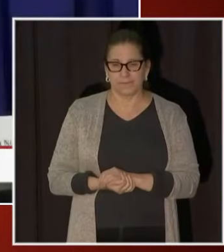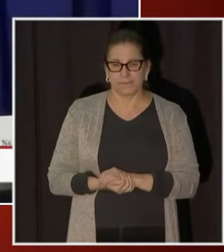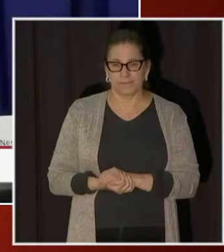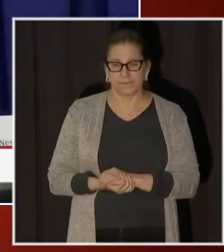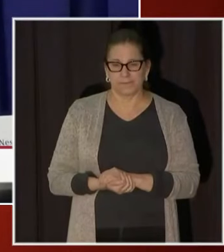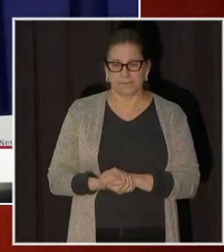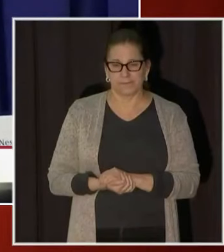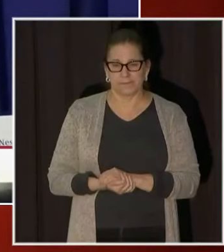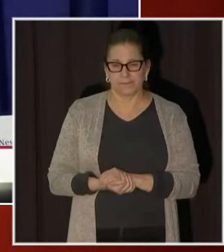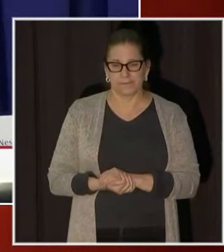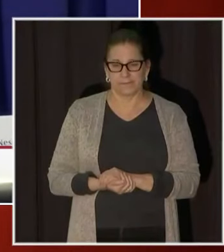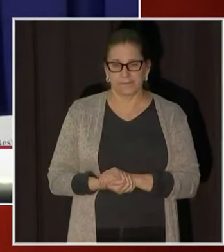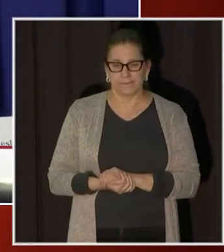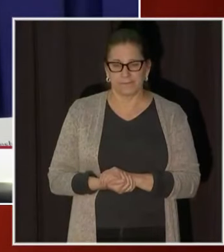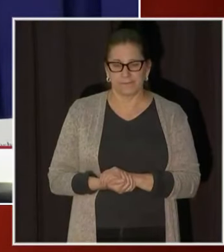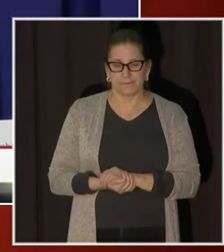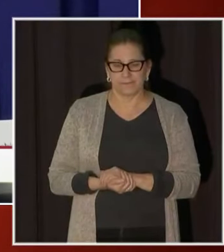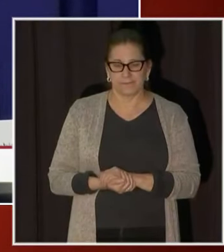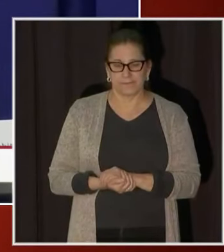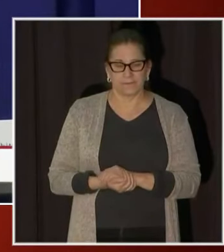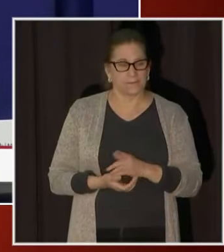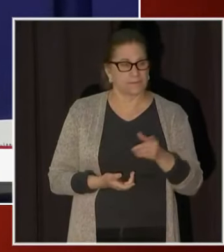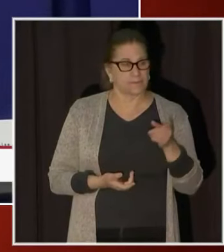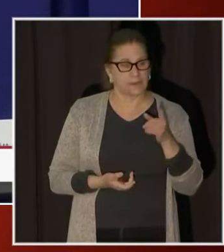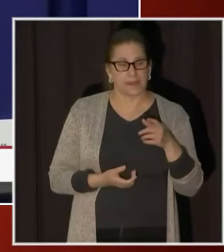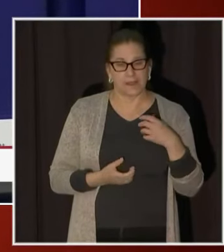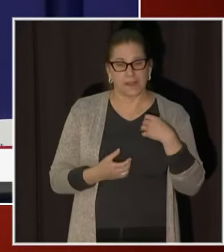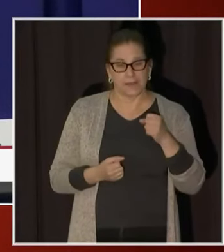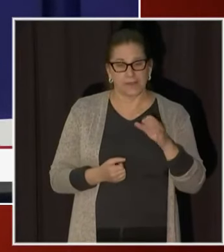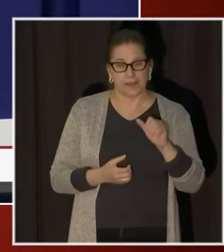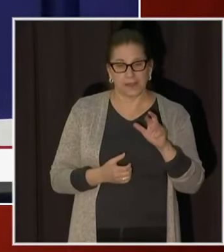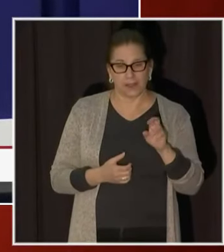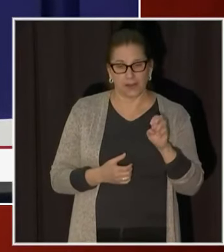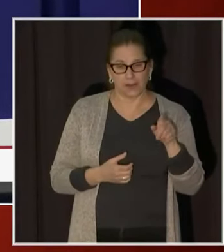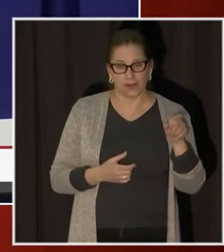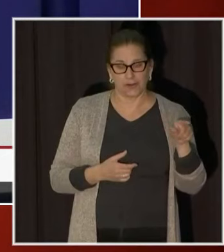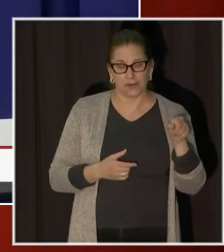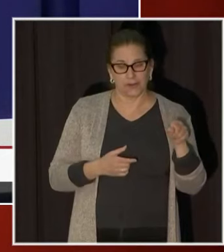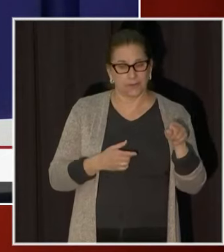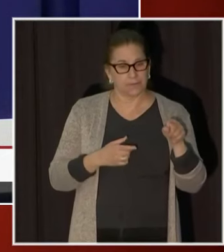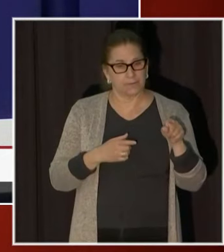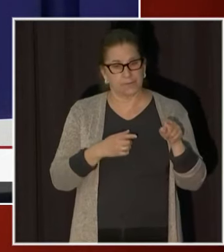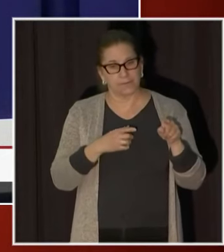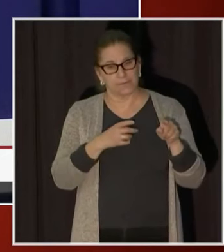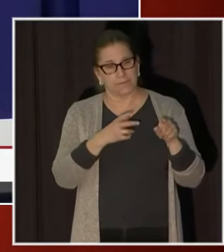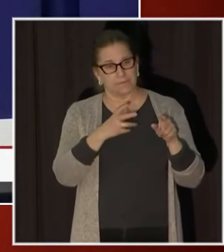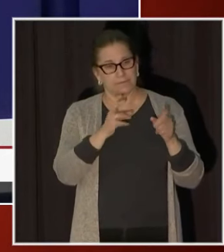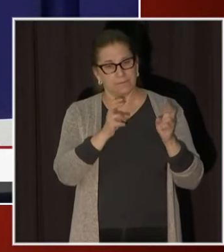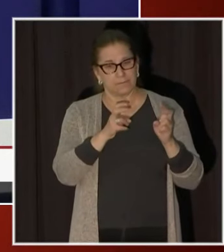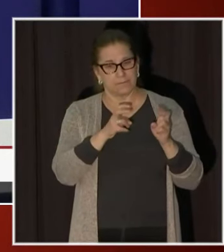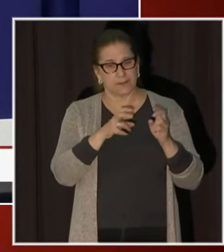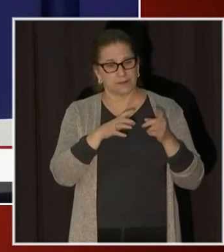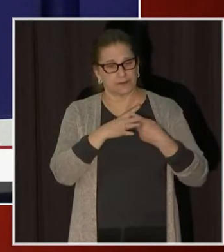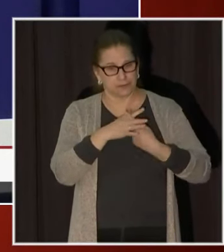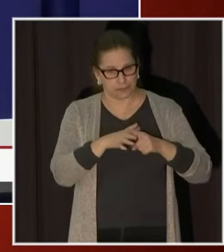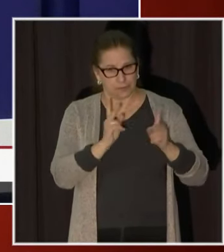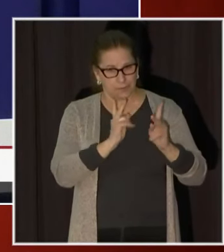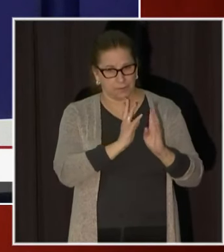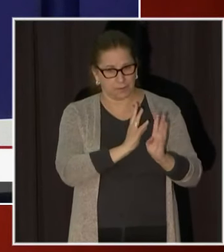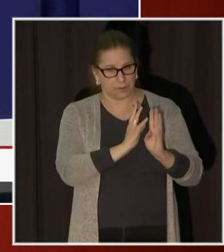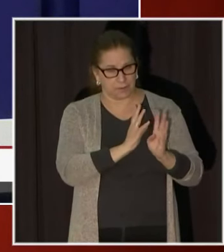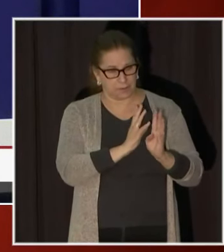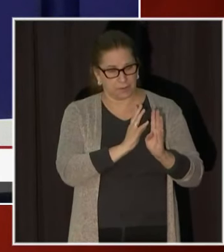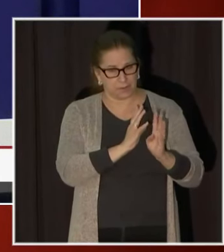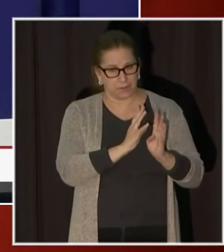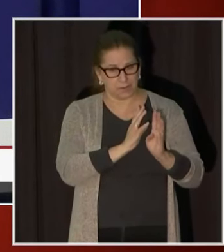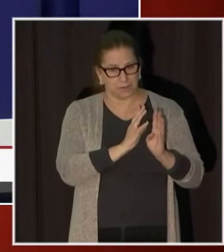by responsible healthcare leadership in the district, we saw an overall decrease from our baseline where we operated about